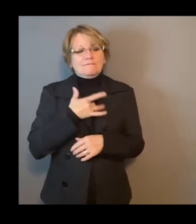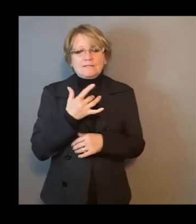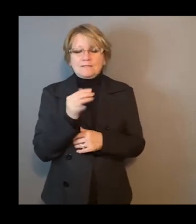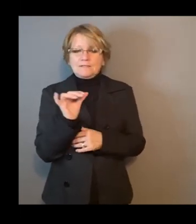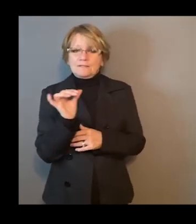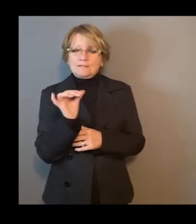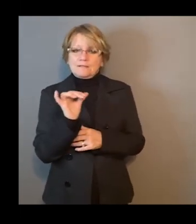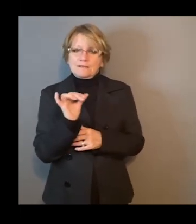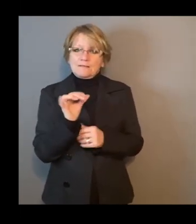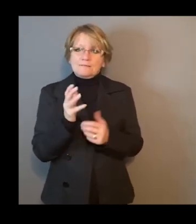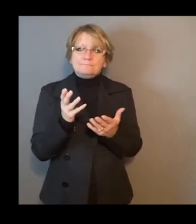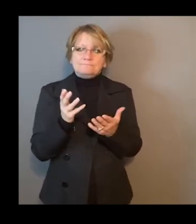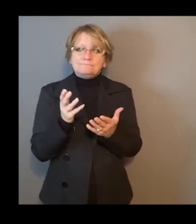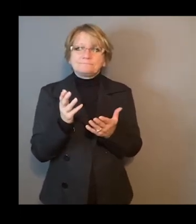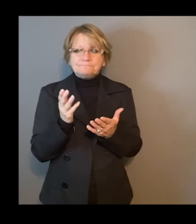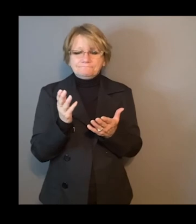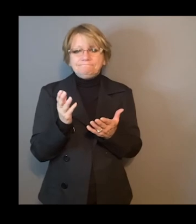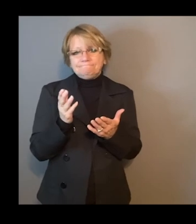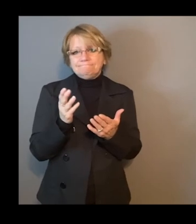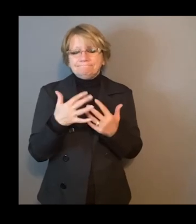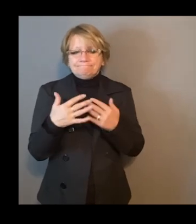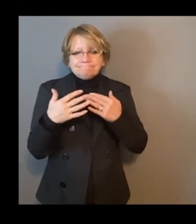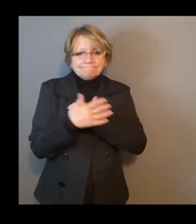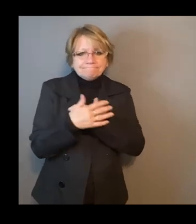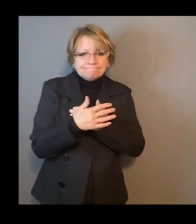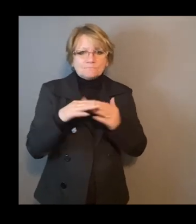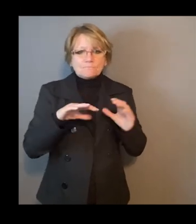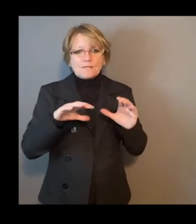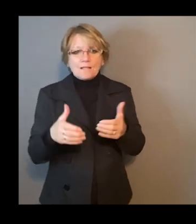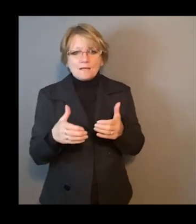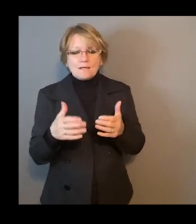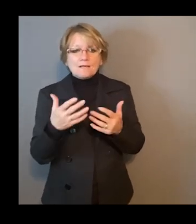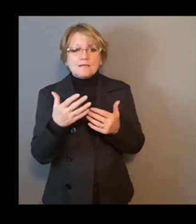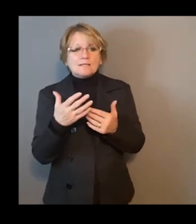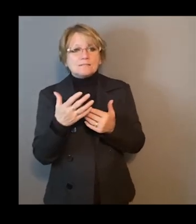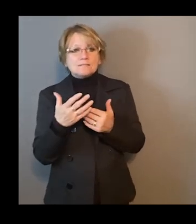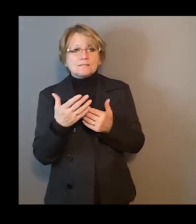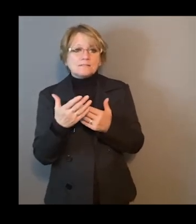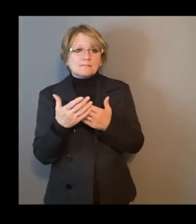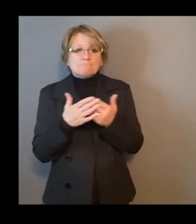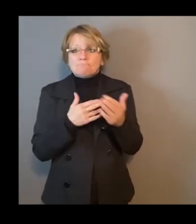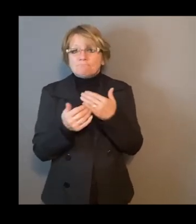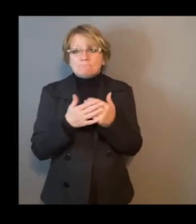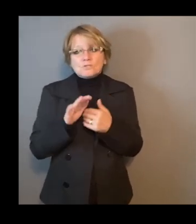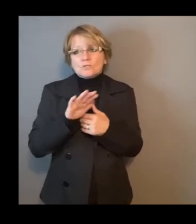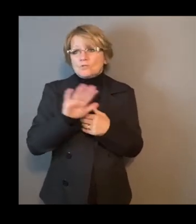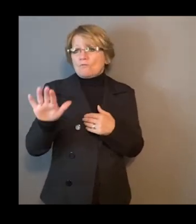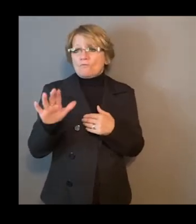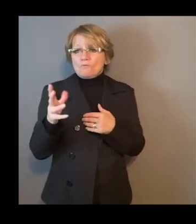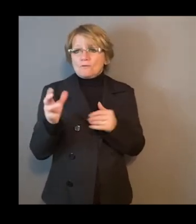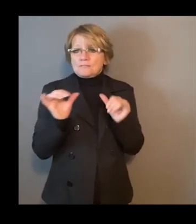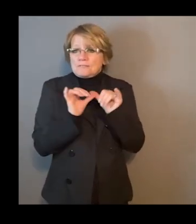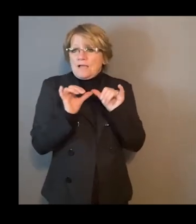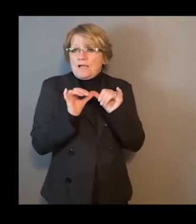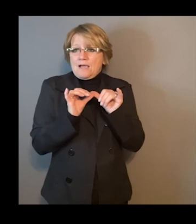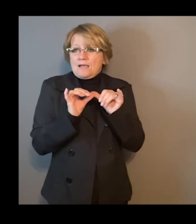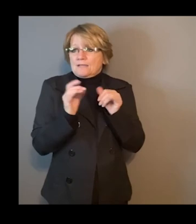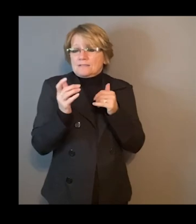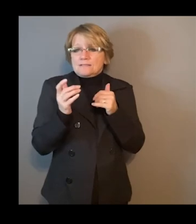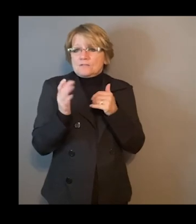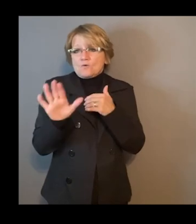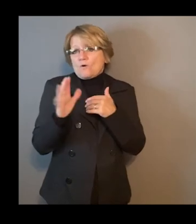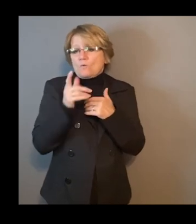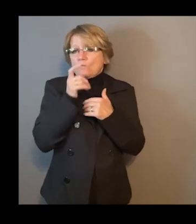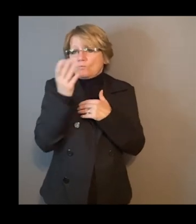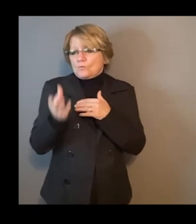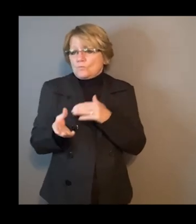that, you know, some of you were intimidated in the classroom, regardless of your stature. We heard